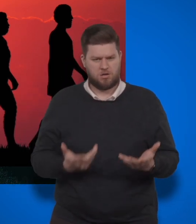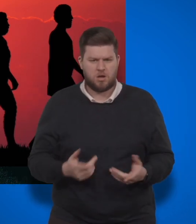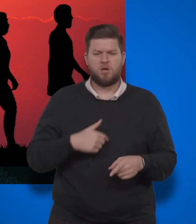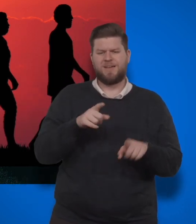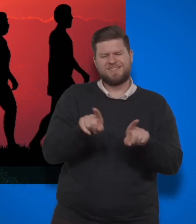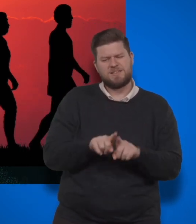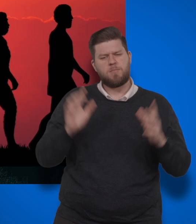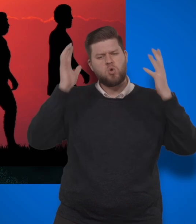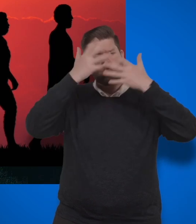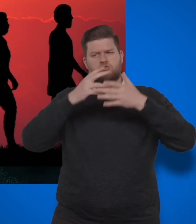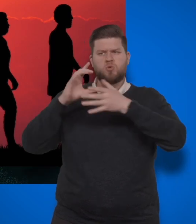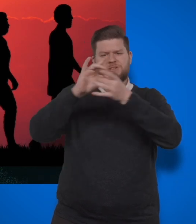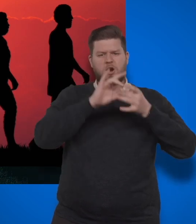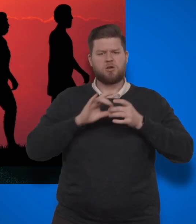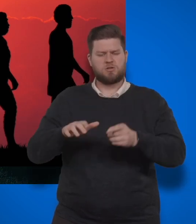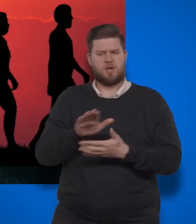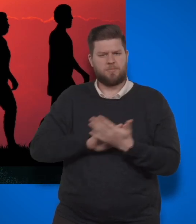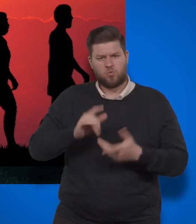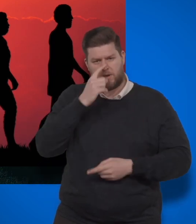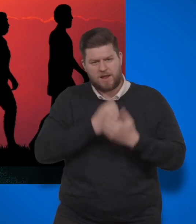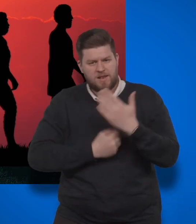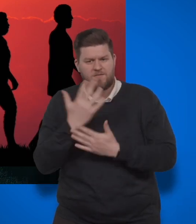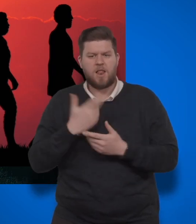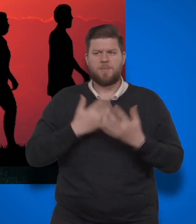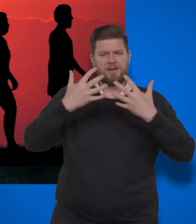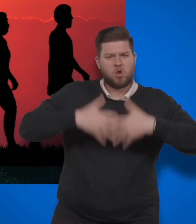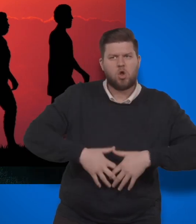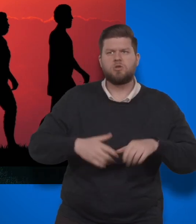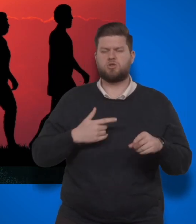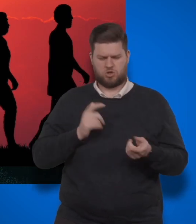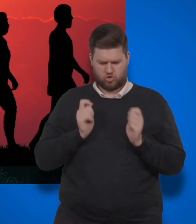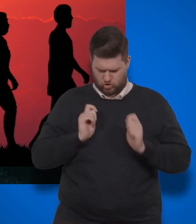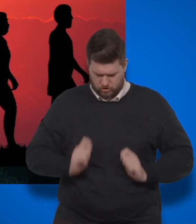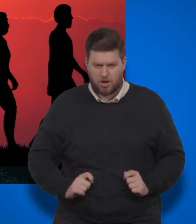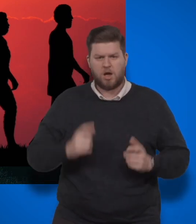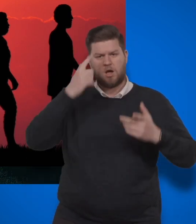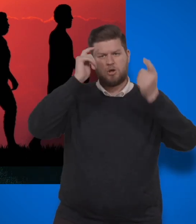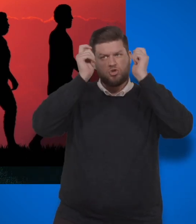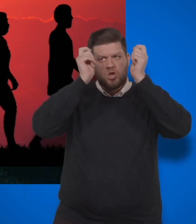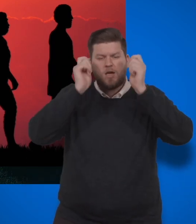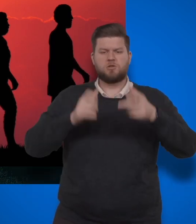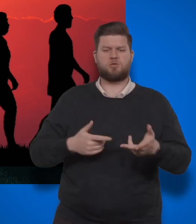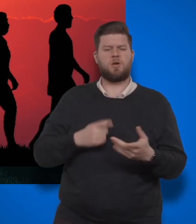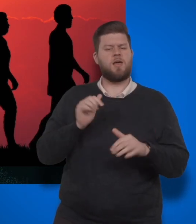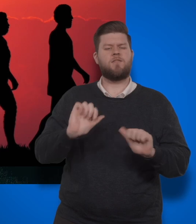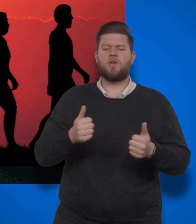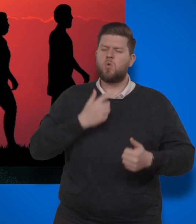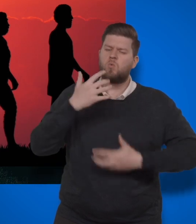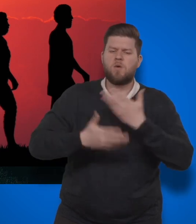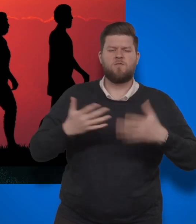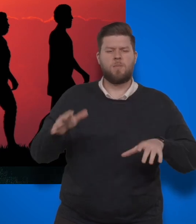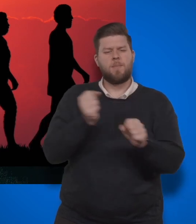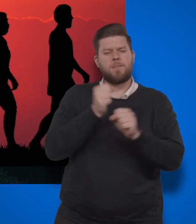allow us to develop technology and change our bodies and brains. And that fantastic story from the Big Bang all the way to here, well, it's all